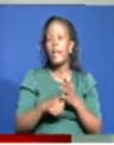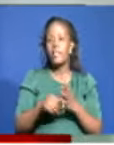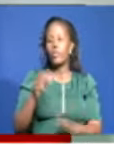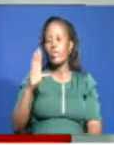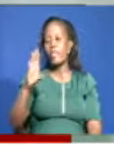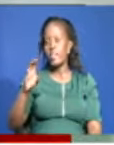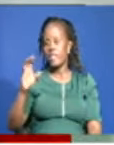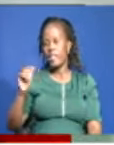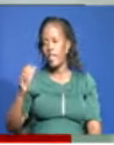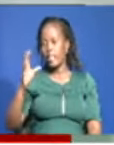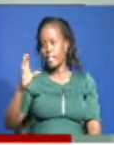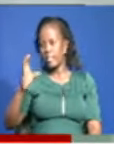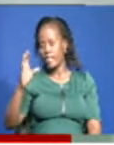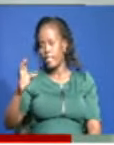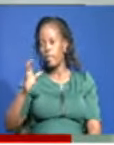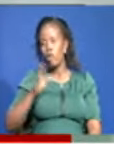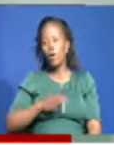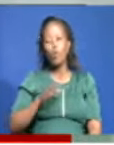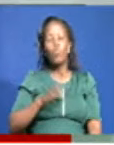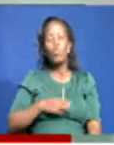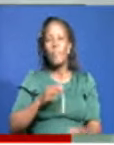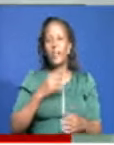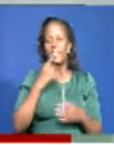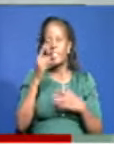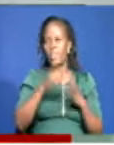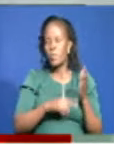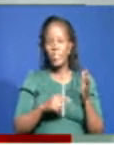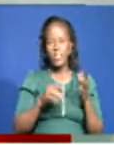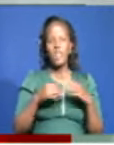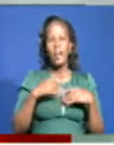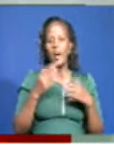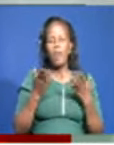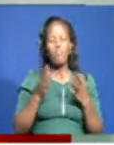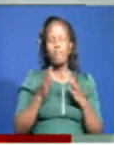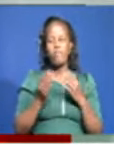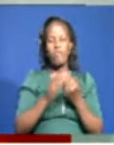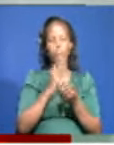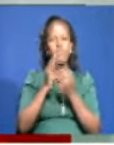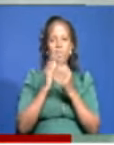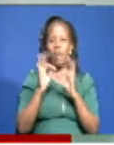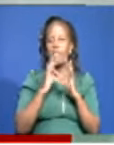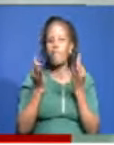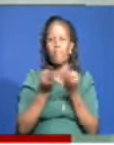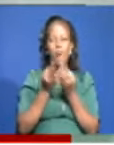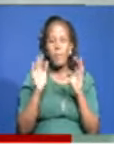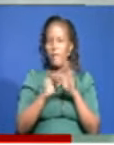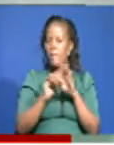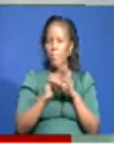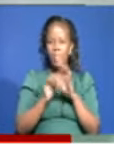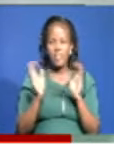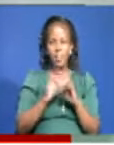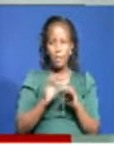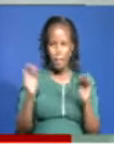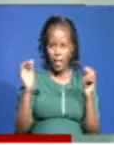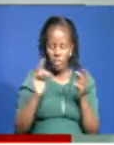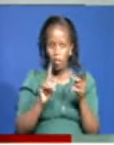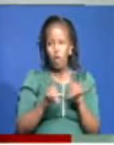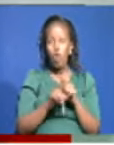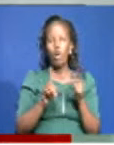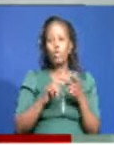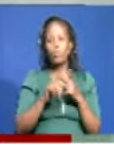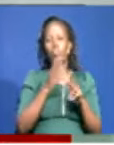Mwangaza refuted claims of nepotism, ownership of a local Meru television station, and misappropriation of